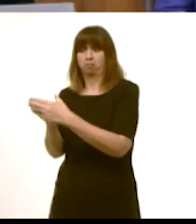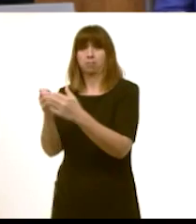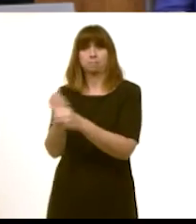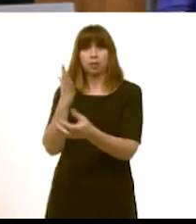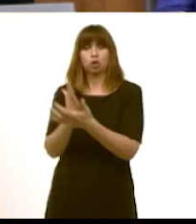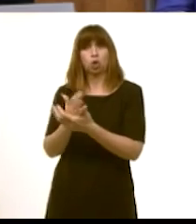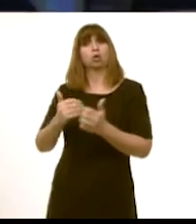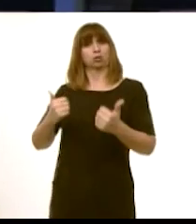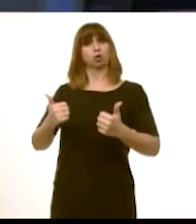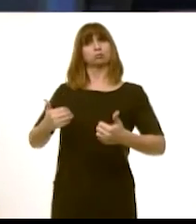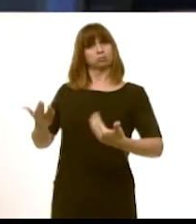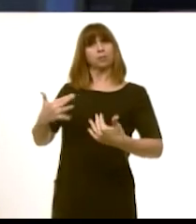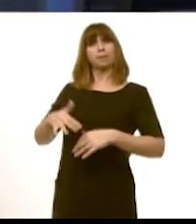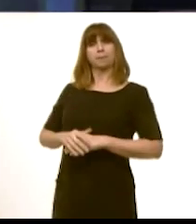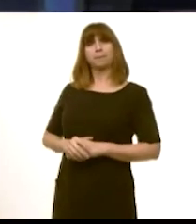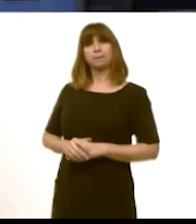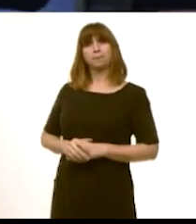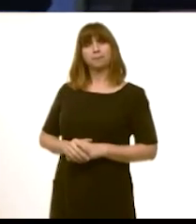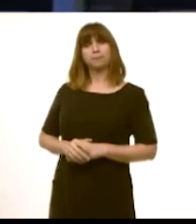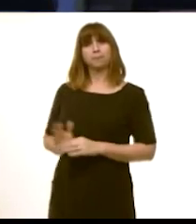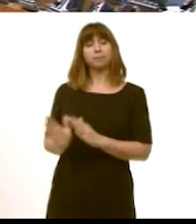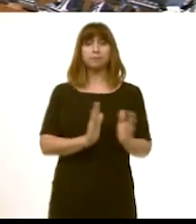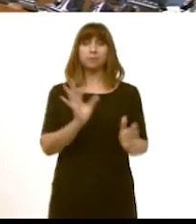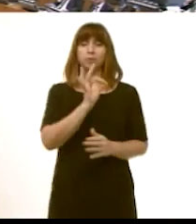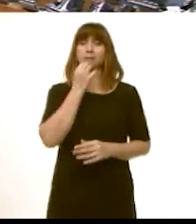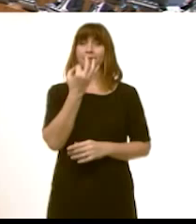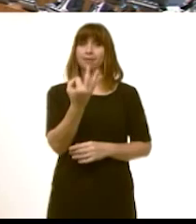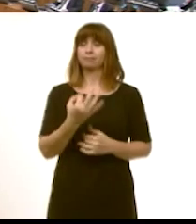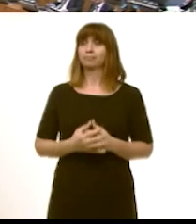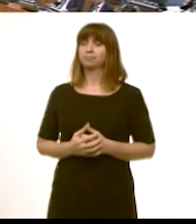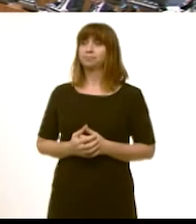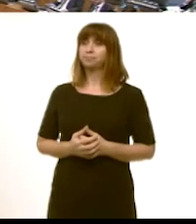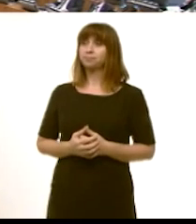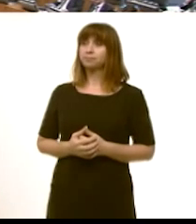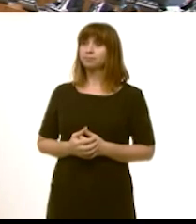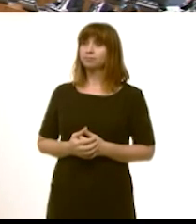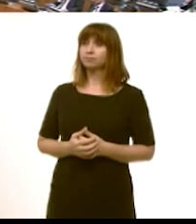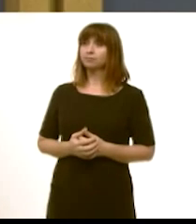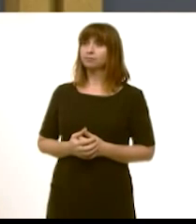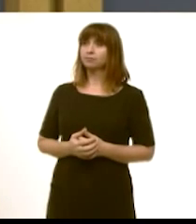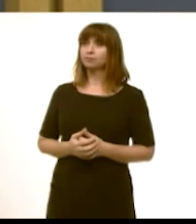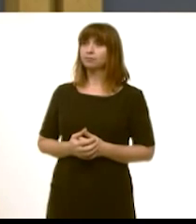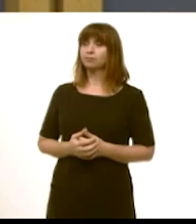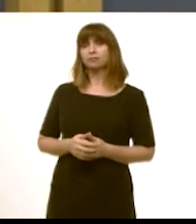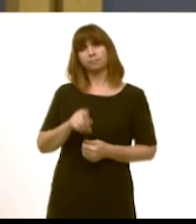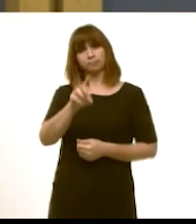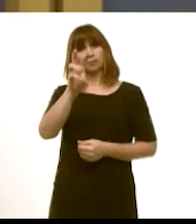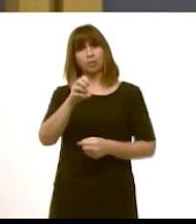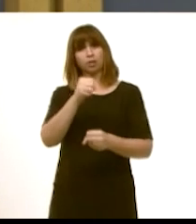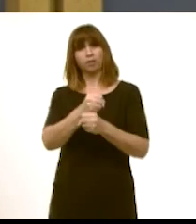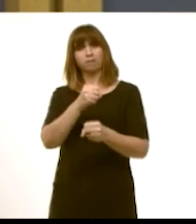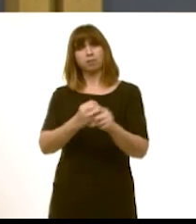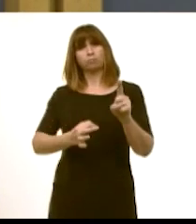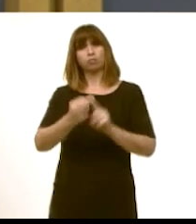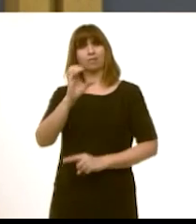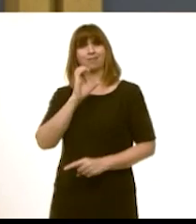maintained. Question 8, Mohammed Askar. Thank you, Deputy Presiding Officer. First, Minister, what is the Welsh Government doing to improve